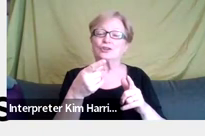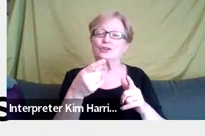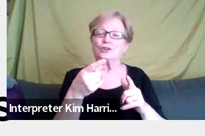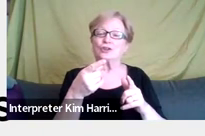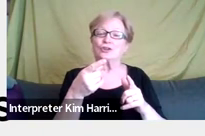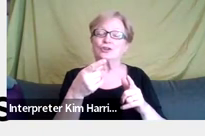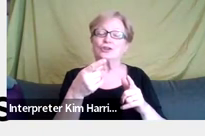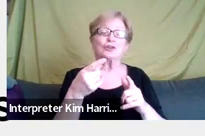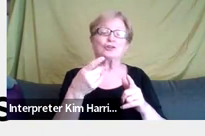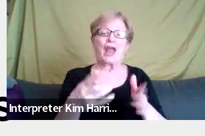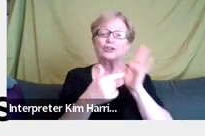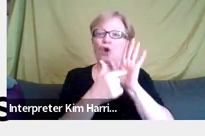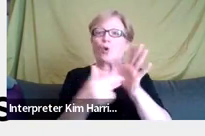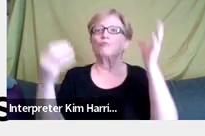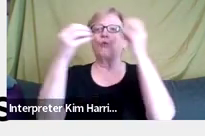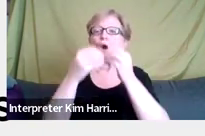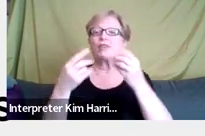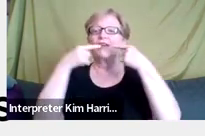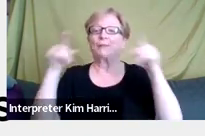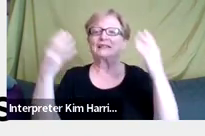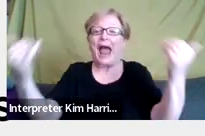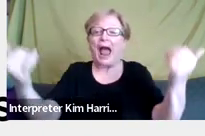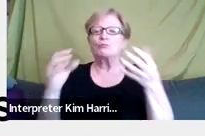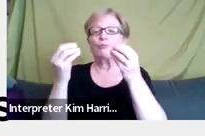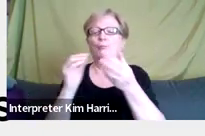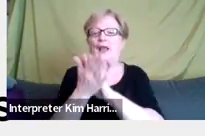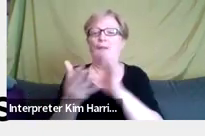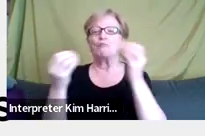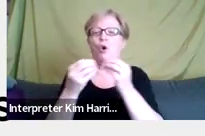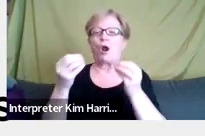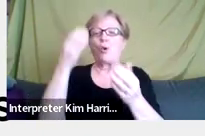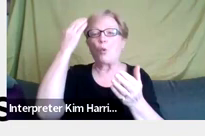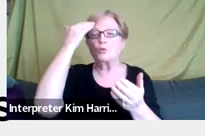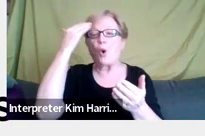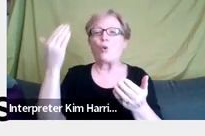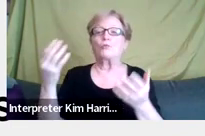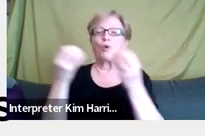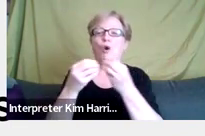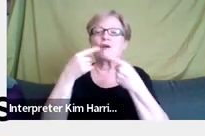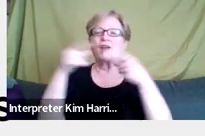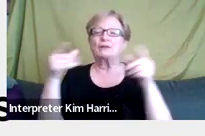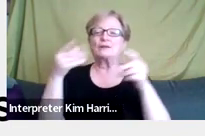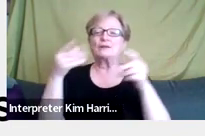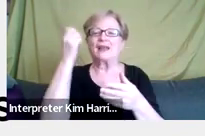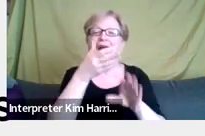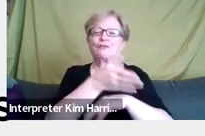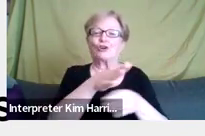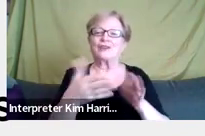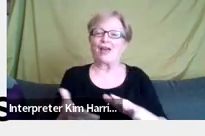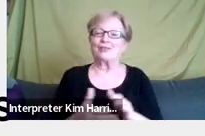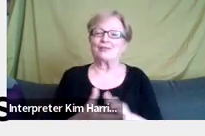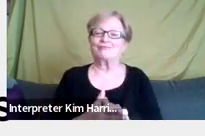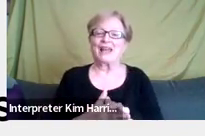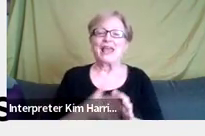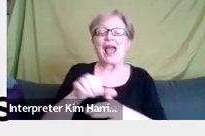the fame of it, and she is actually now more well known, and so is her art. The other person is